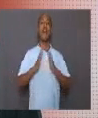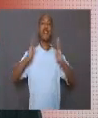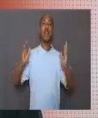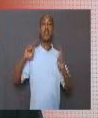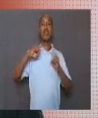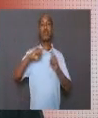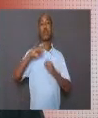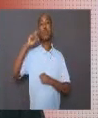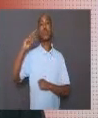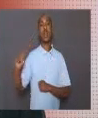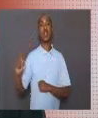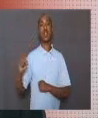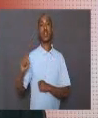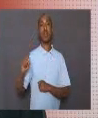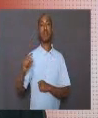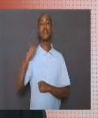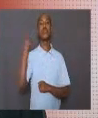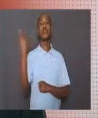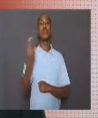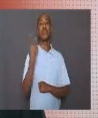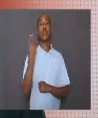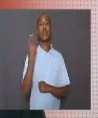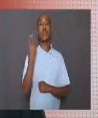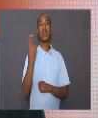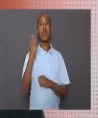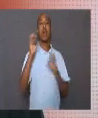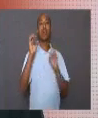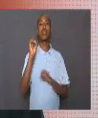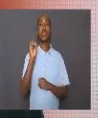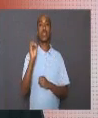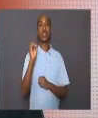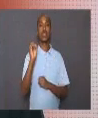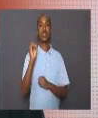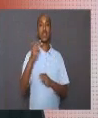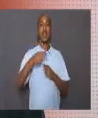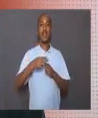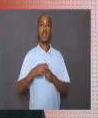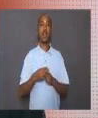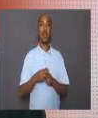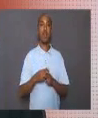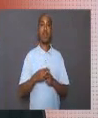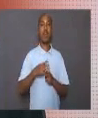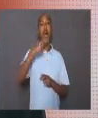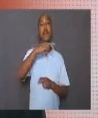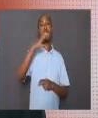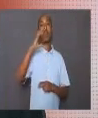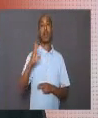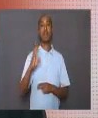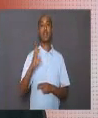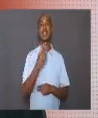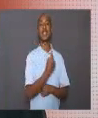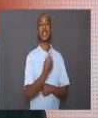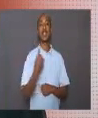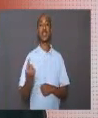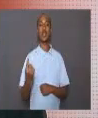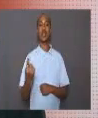to the production of useful oxygen derivatives of hydrocarbons such